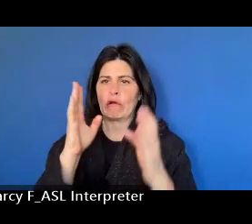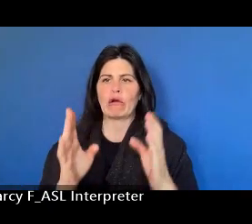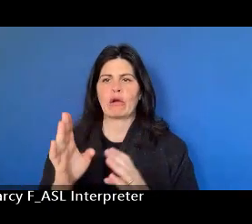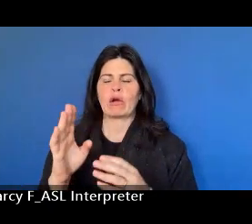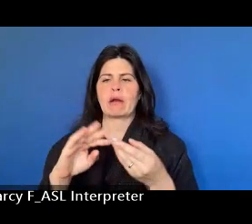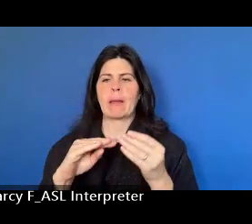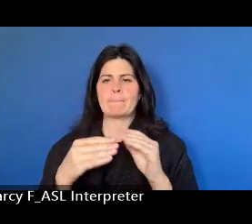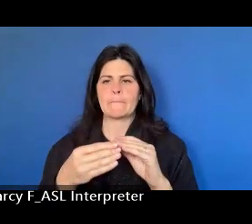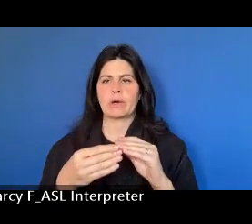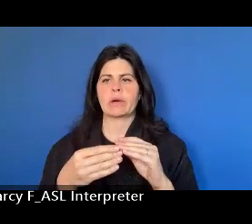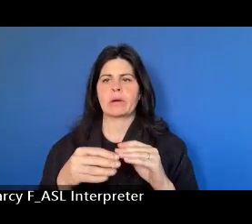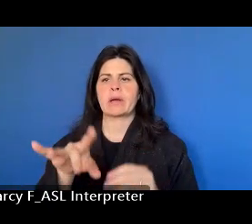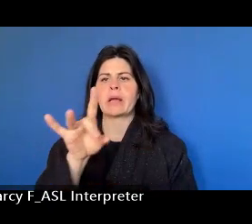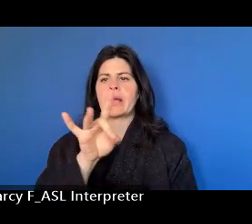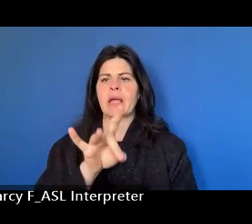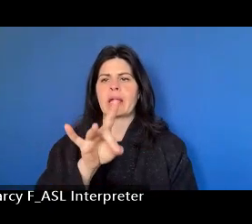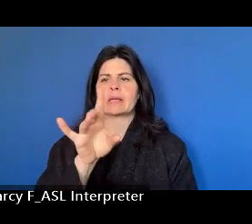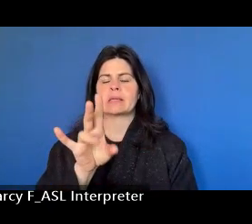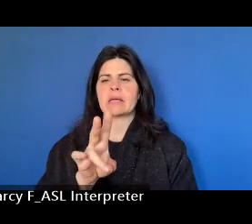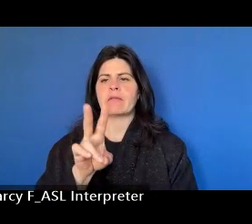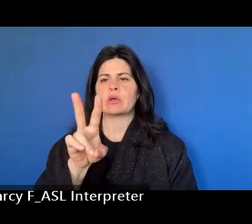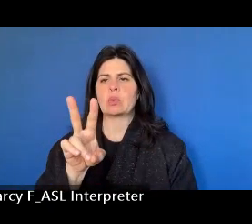are 8720.